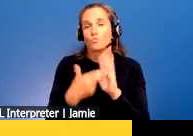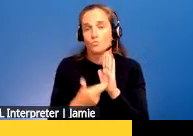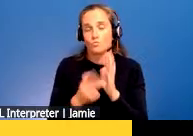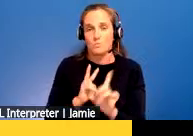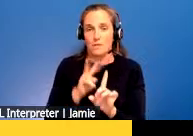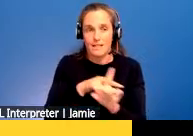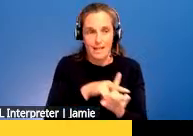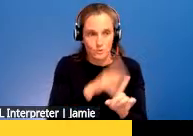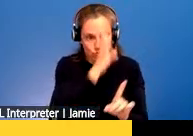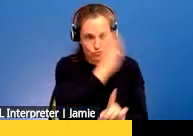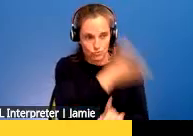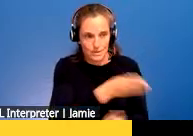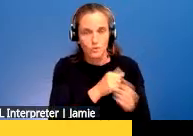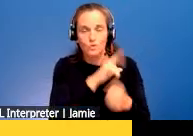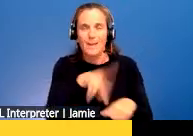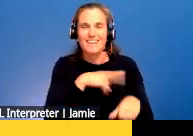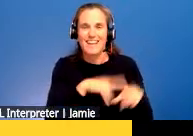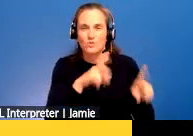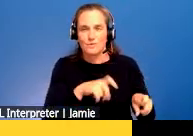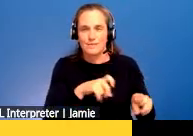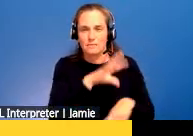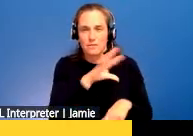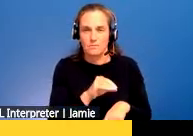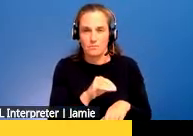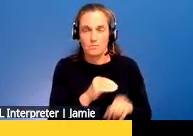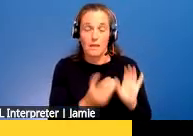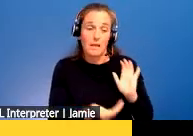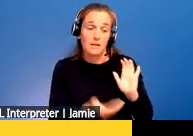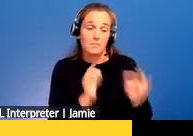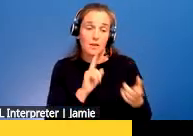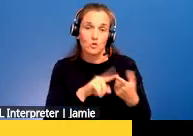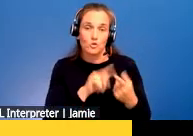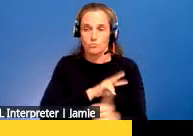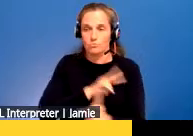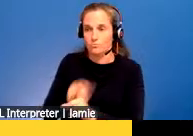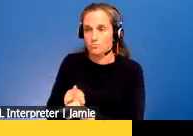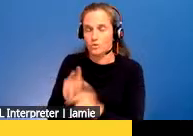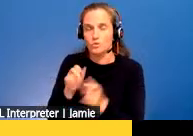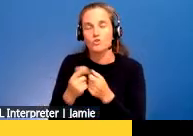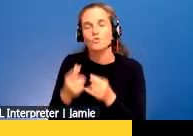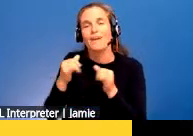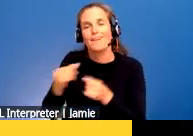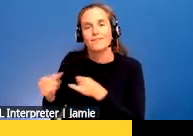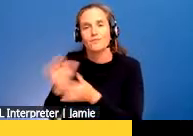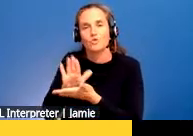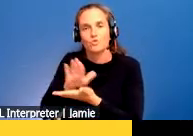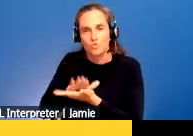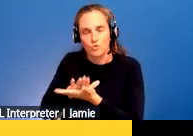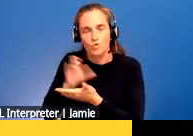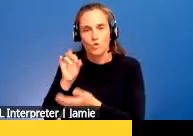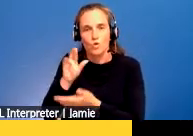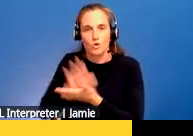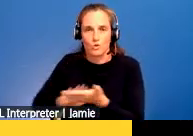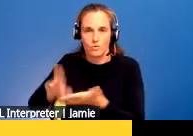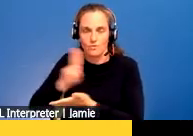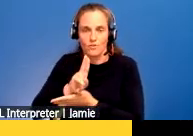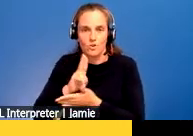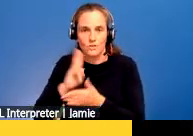testing company versus the way that they apply to the individual school or university that is using their